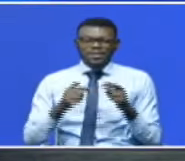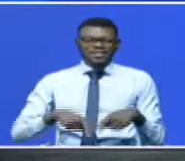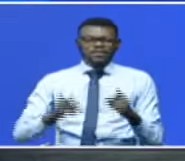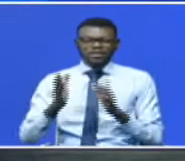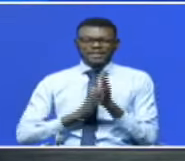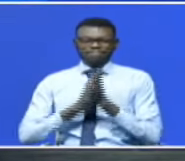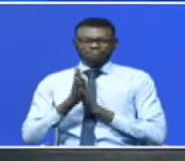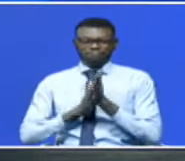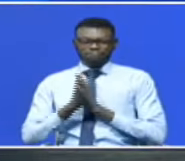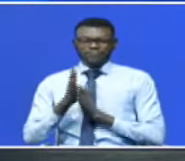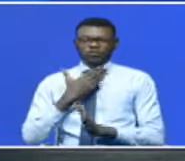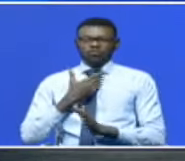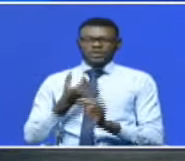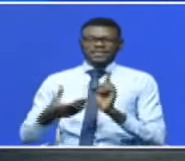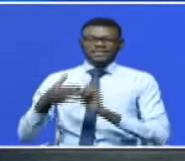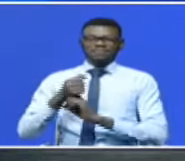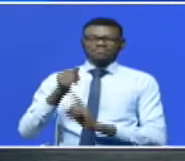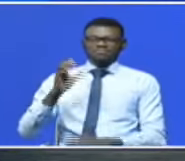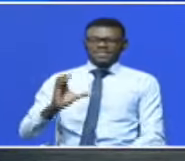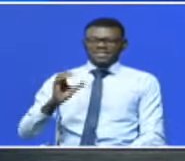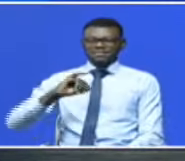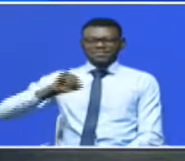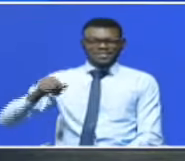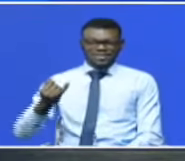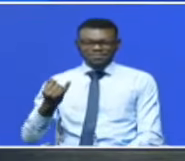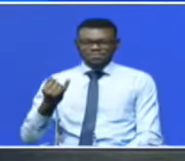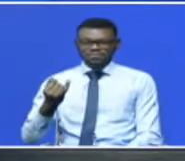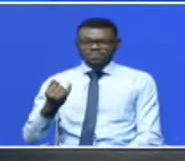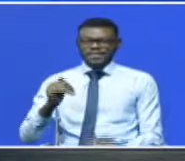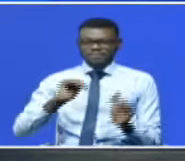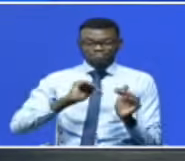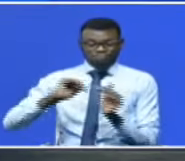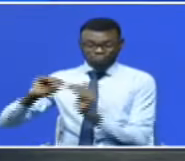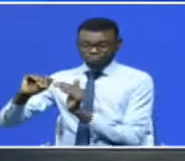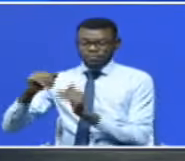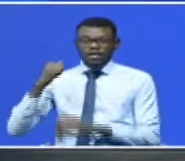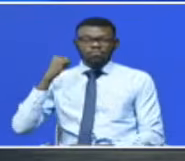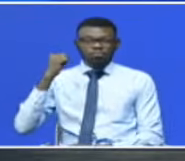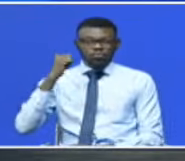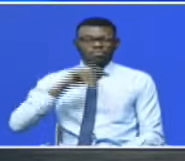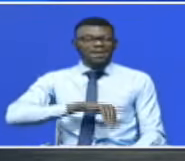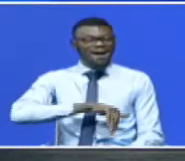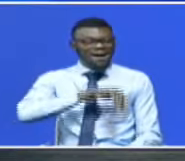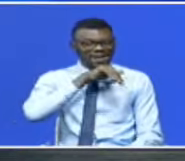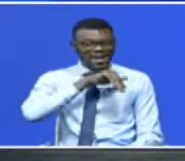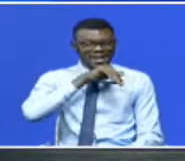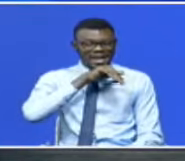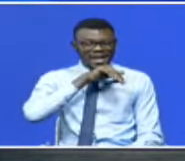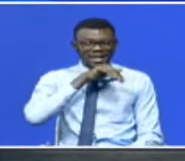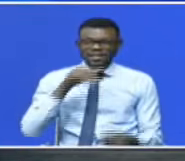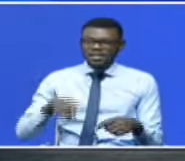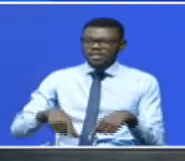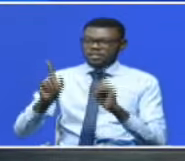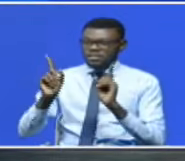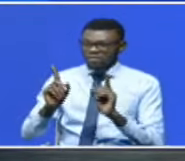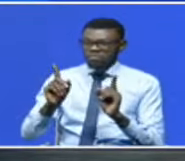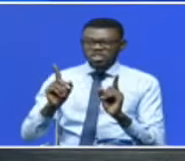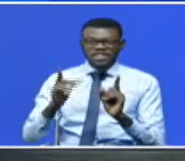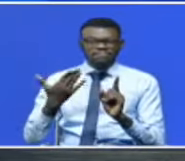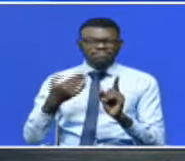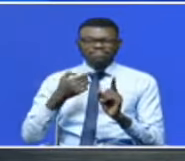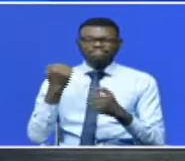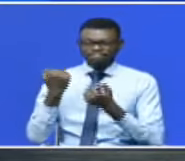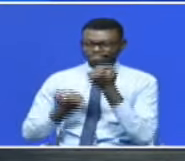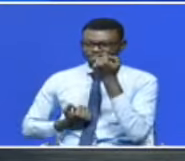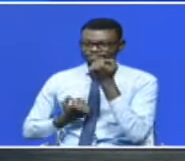the office of Chief Justice, so that is still to come. But on to politics now, and former Prime Minister Raila Odinga has backed the idea of a